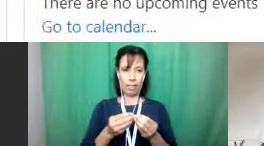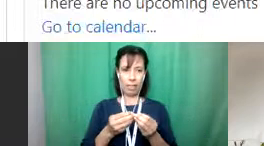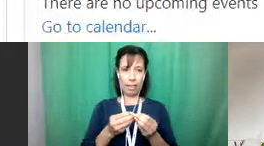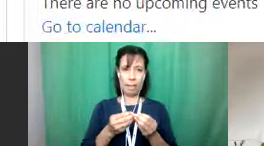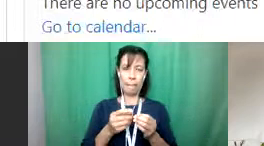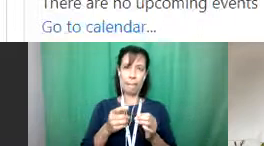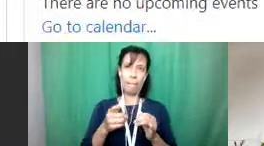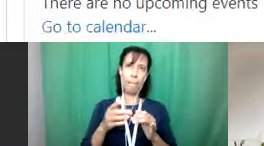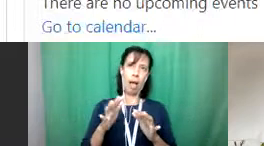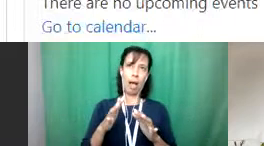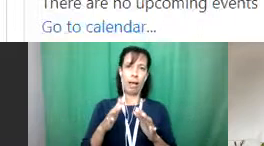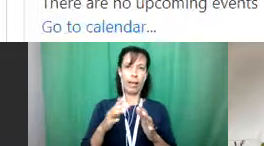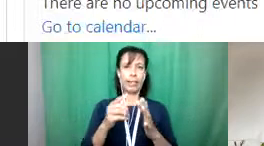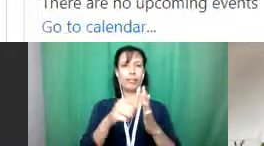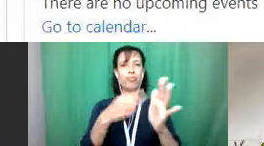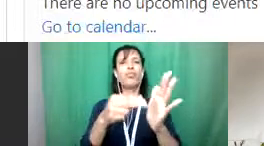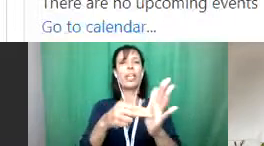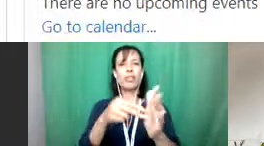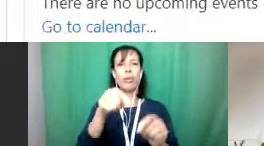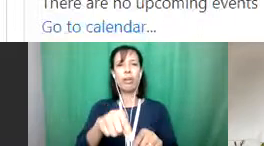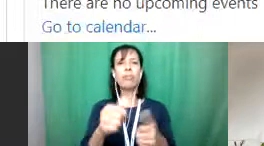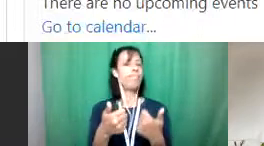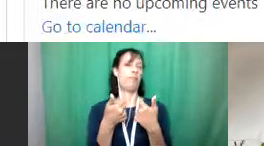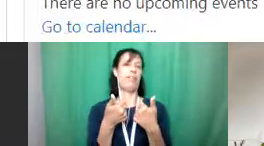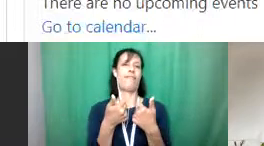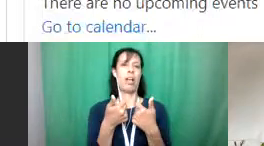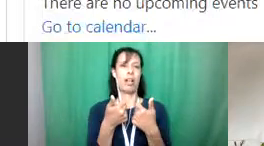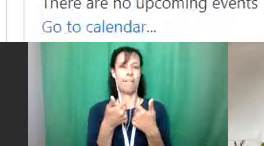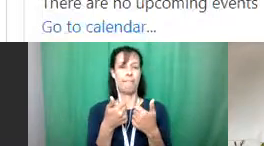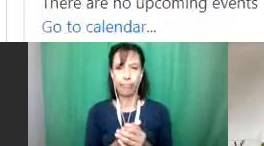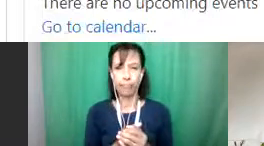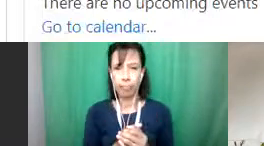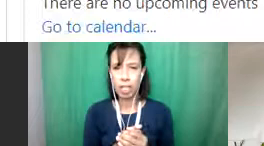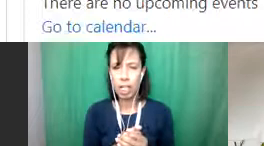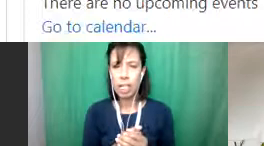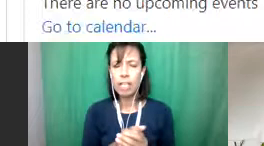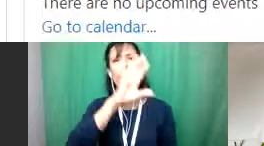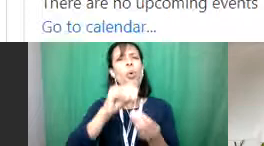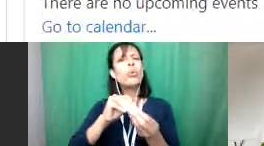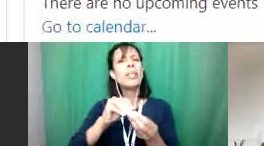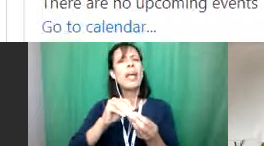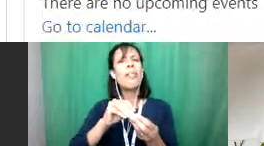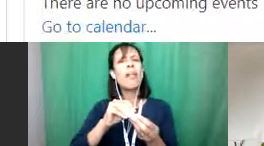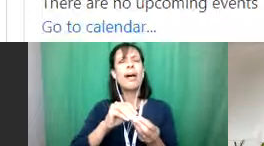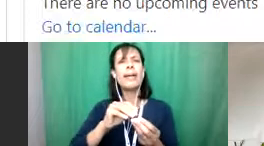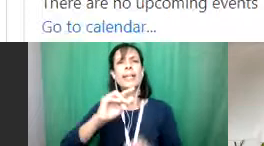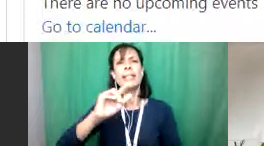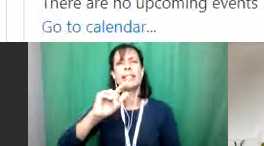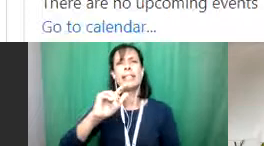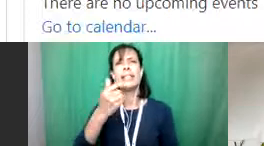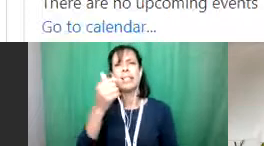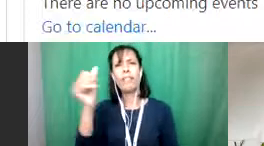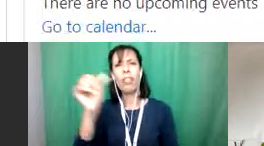In this section, let me just also mention this thing here, the 7,500 words. Now, I know that 7,500